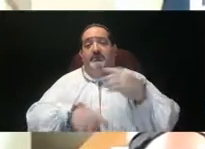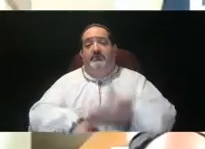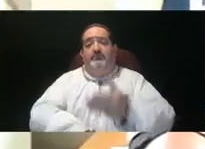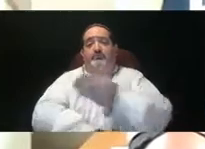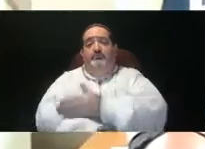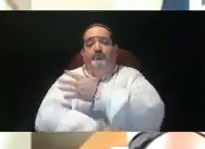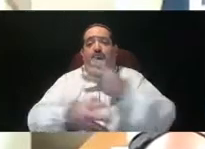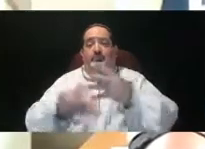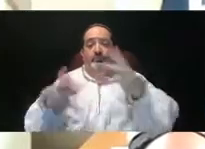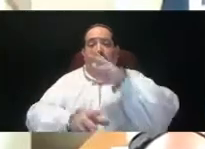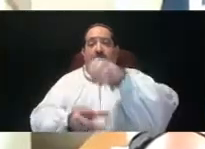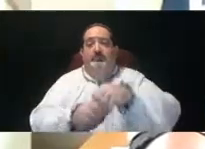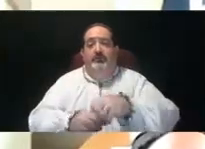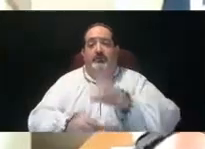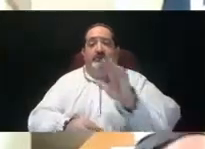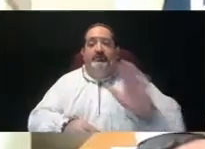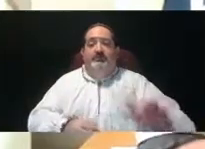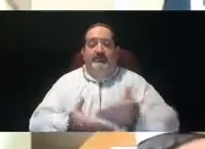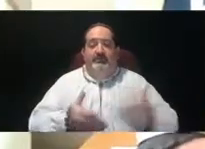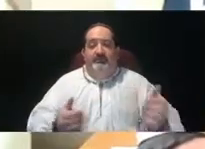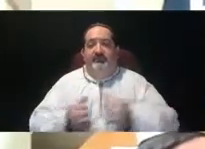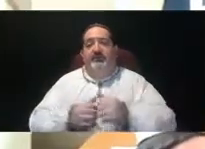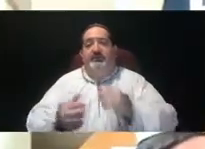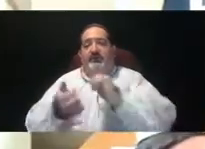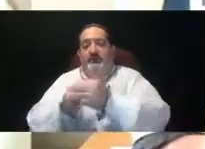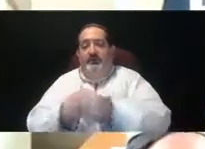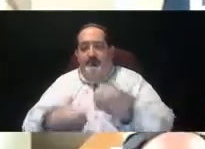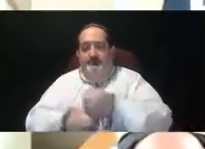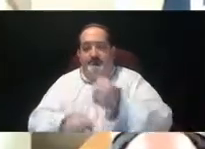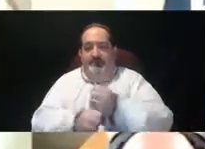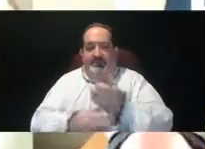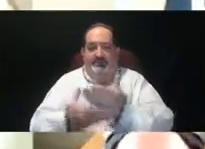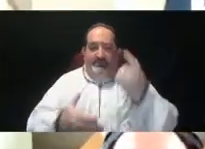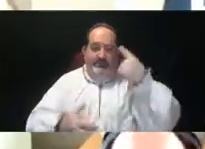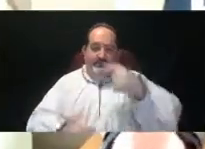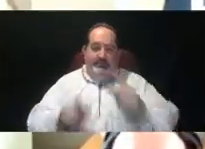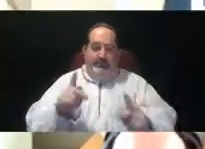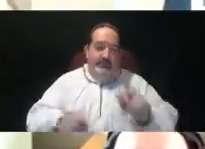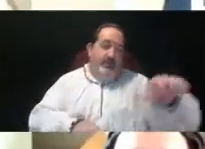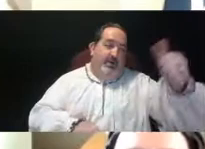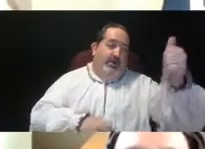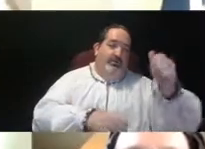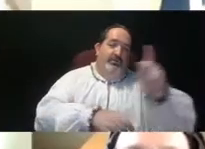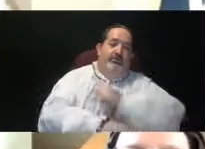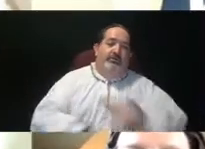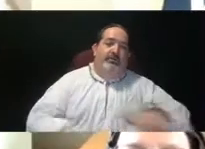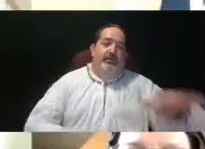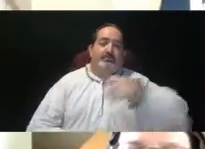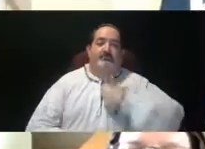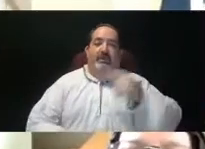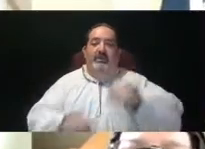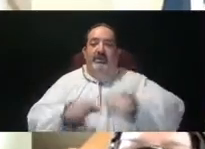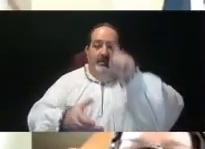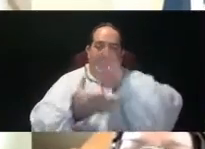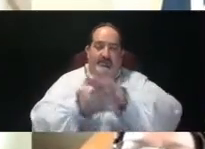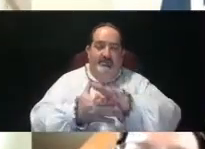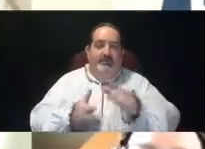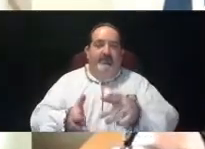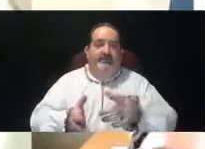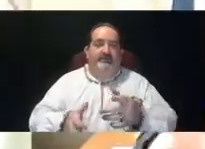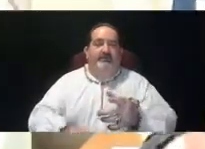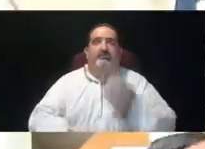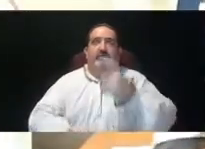into several competitions. He makes stuff for people for other kingdoms. I can't believe that it's taken me this long